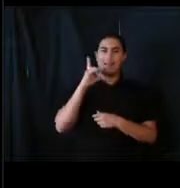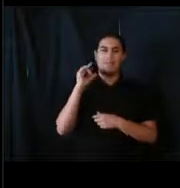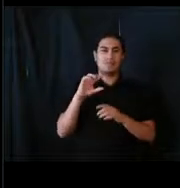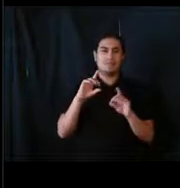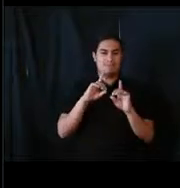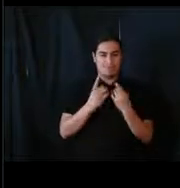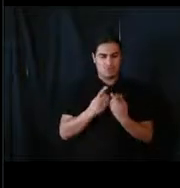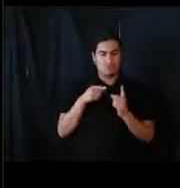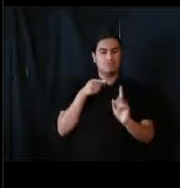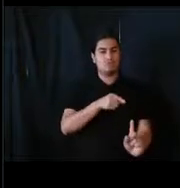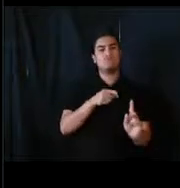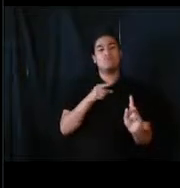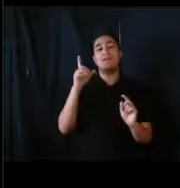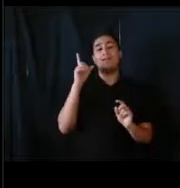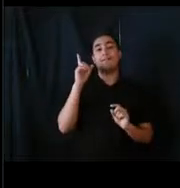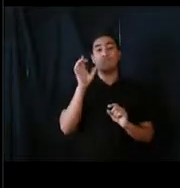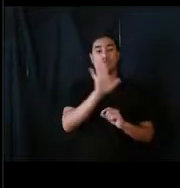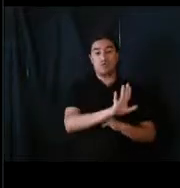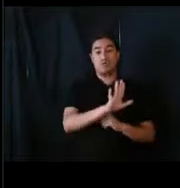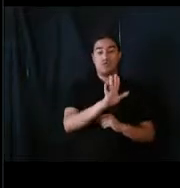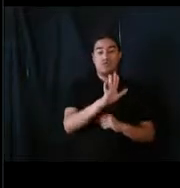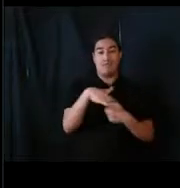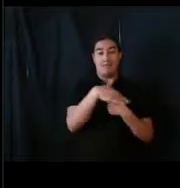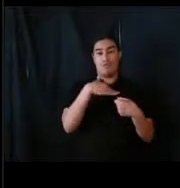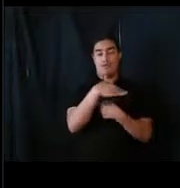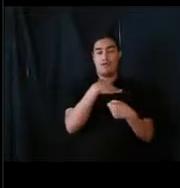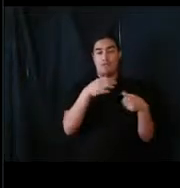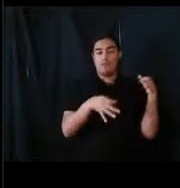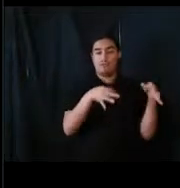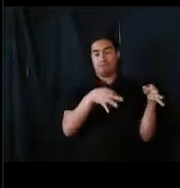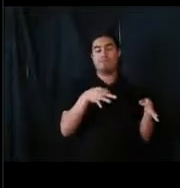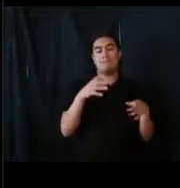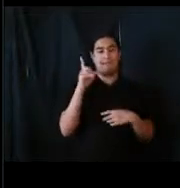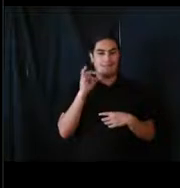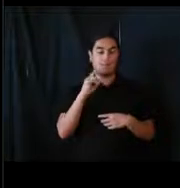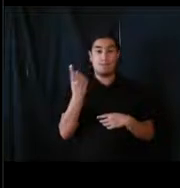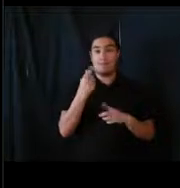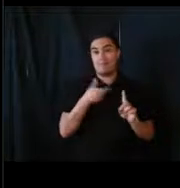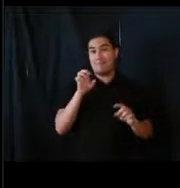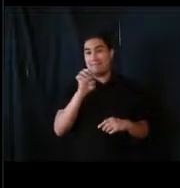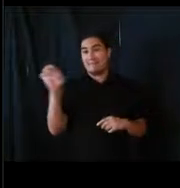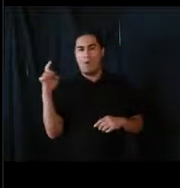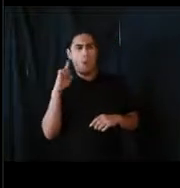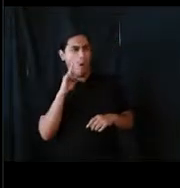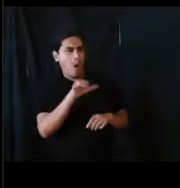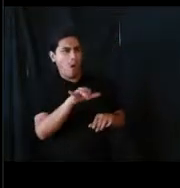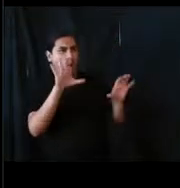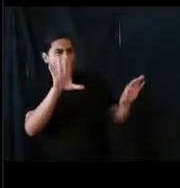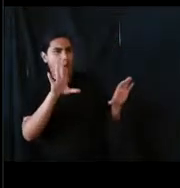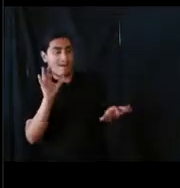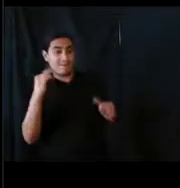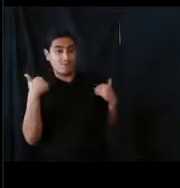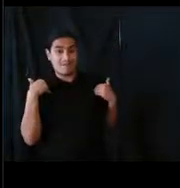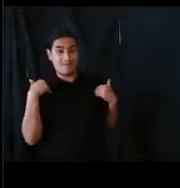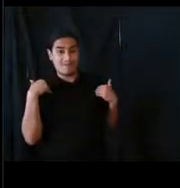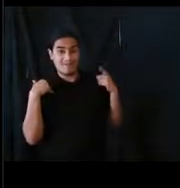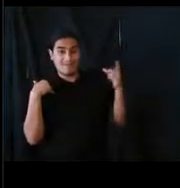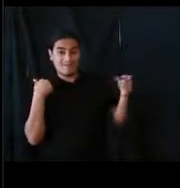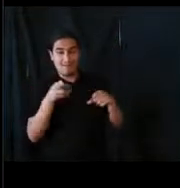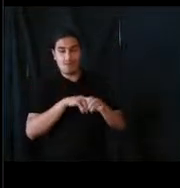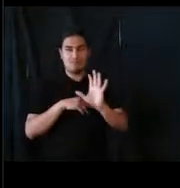jurisdiction is california i've already had somebody in another state on the east coast go vince this is great we if we can get a woman's national